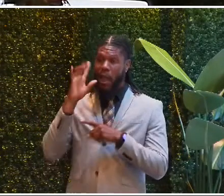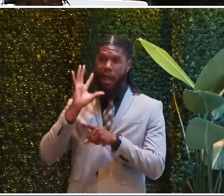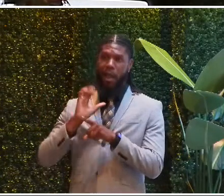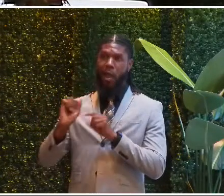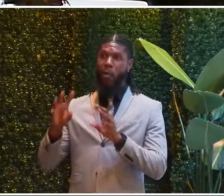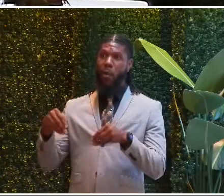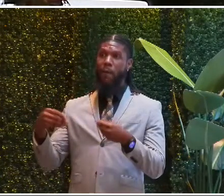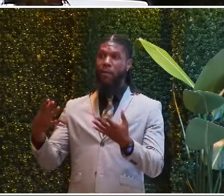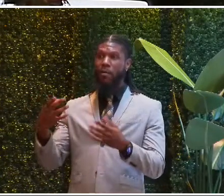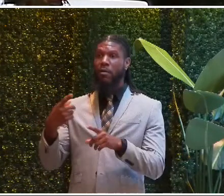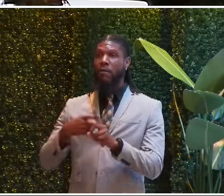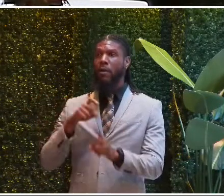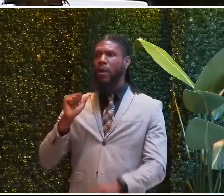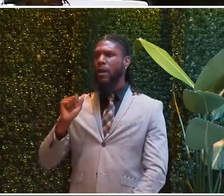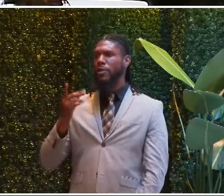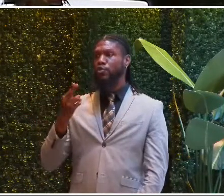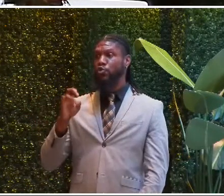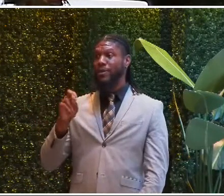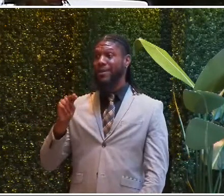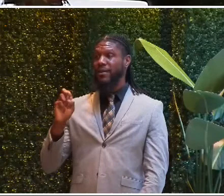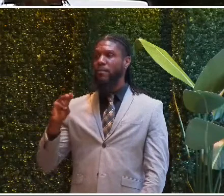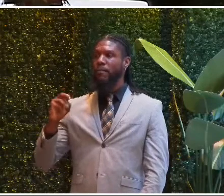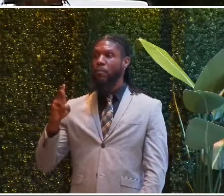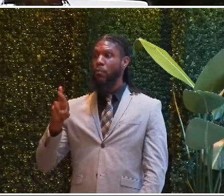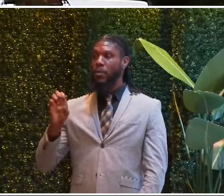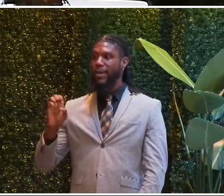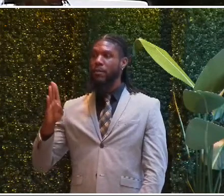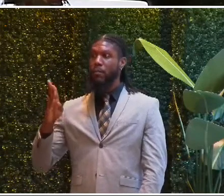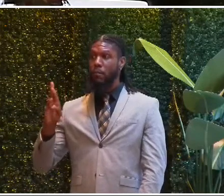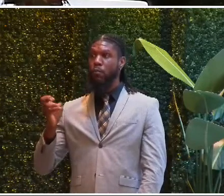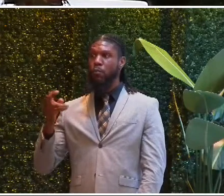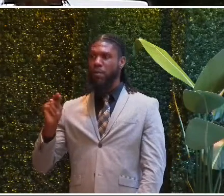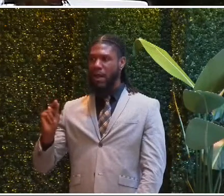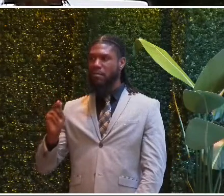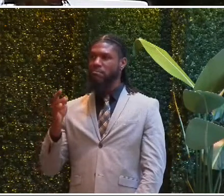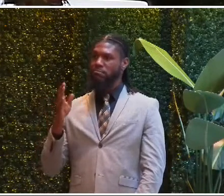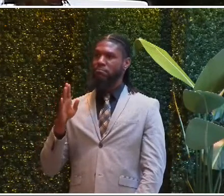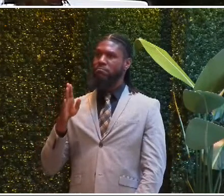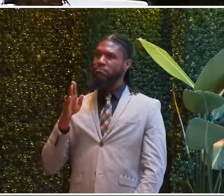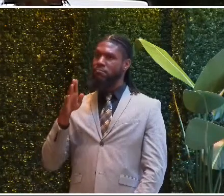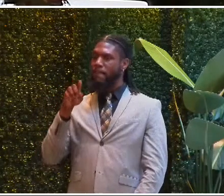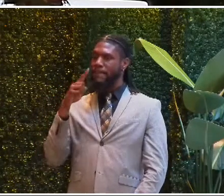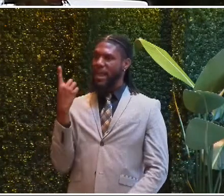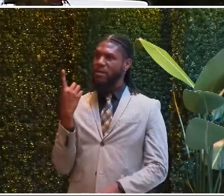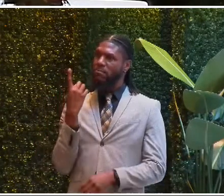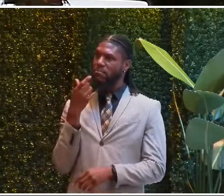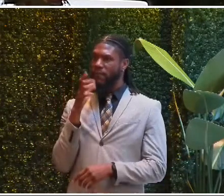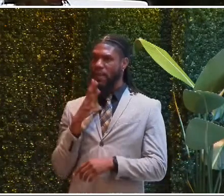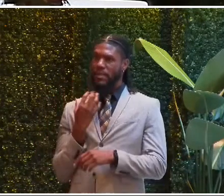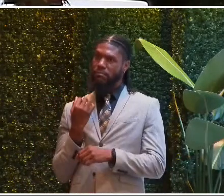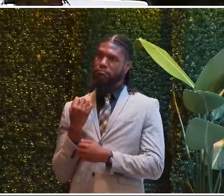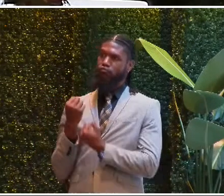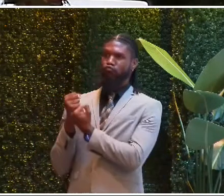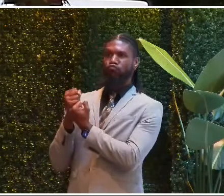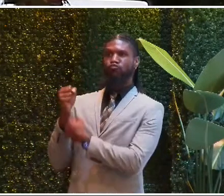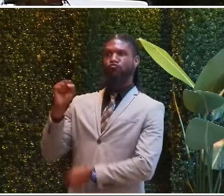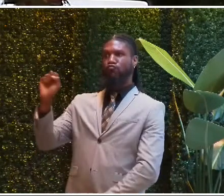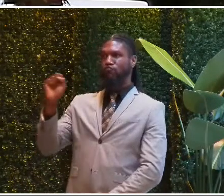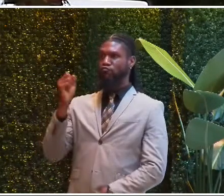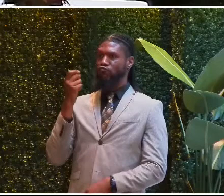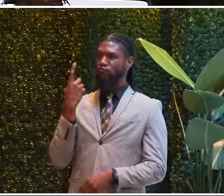from Adrienne Marie Brown, a Black feminist spell cast especially for Get Free in each of